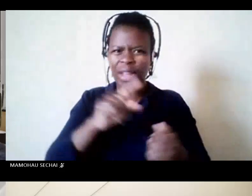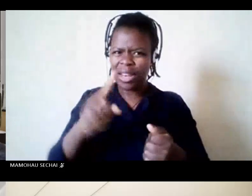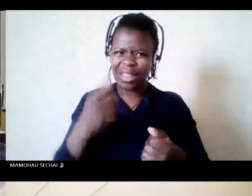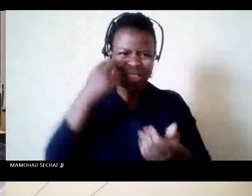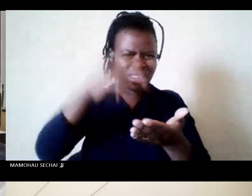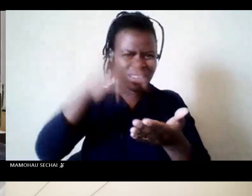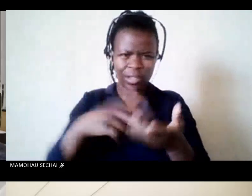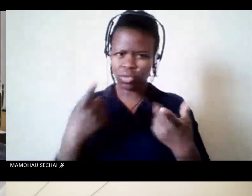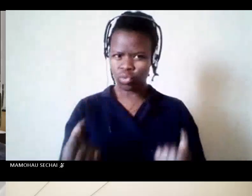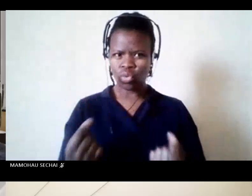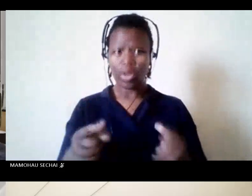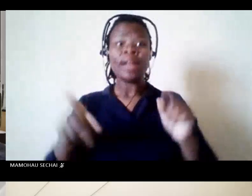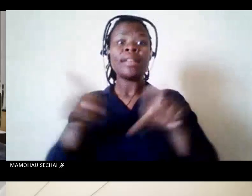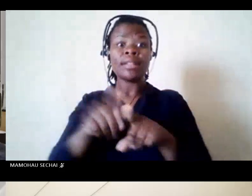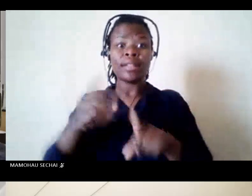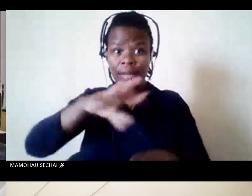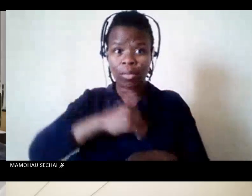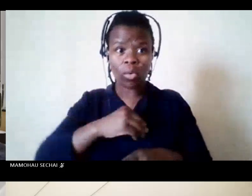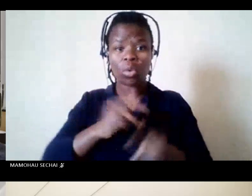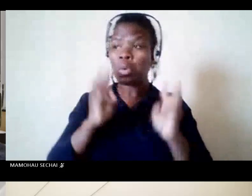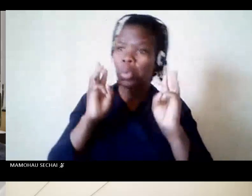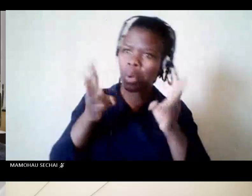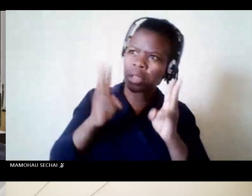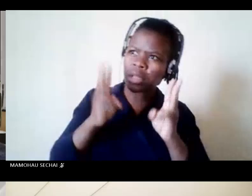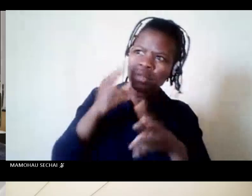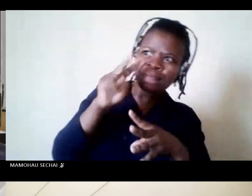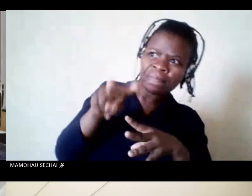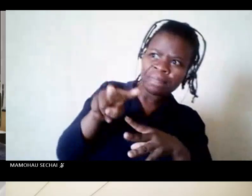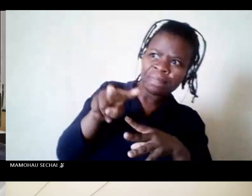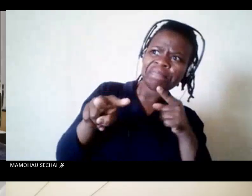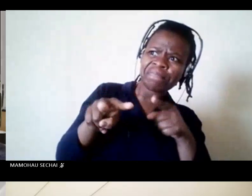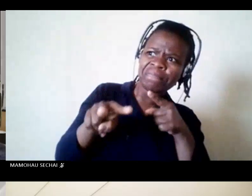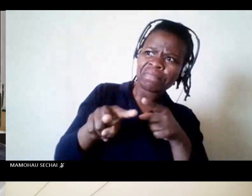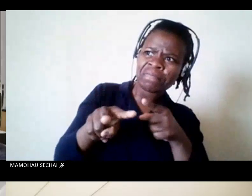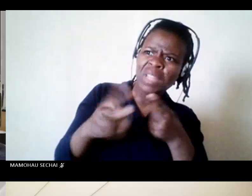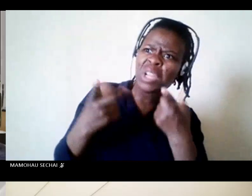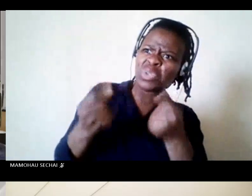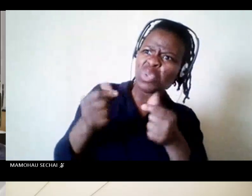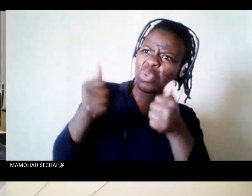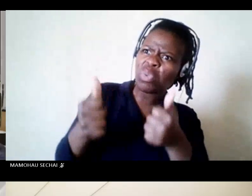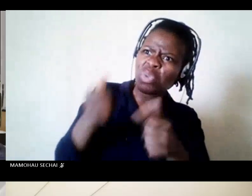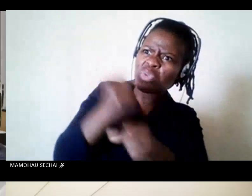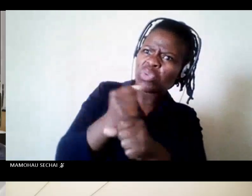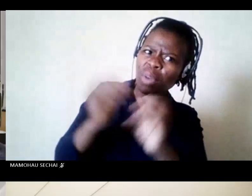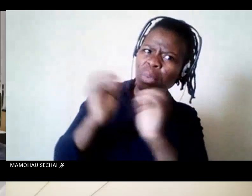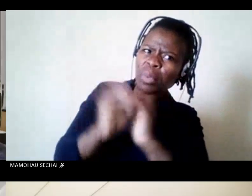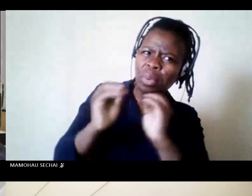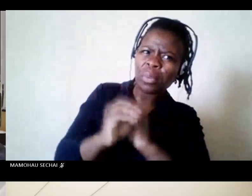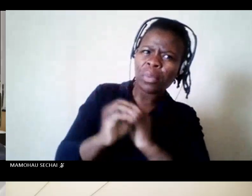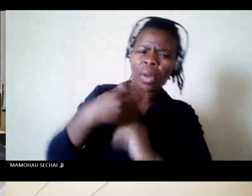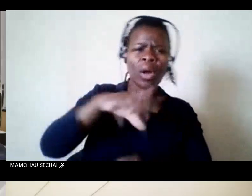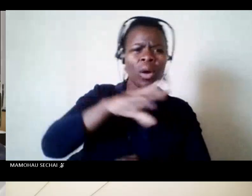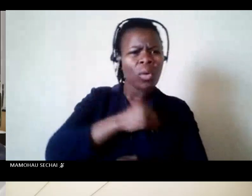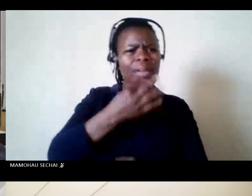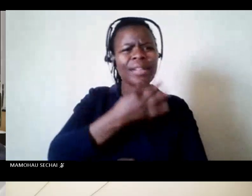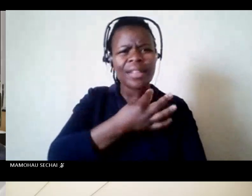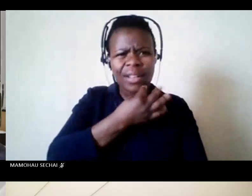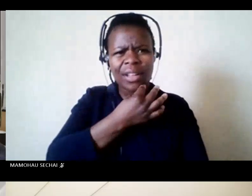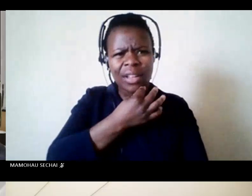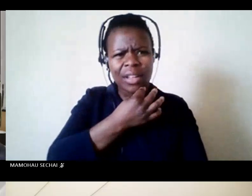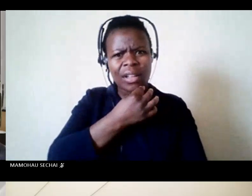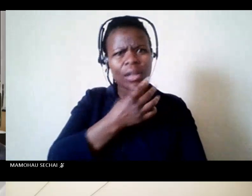us, we watching that, we're looking and say, this one is not doing a good job. But who are we to say this person is not doing a good